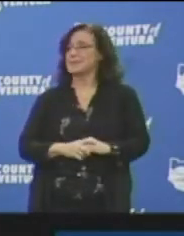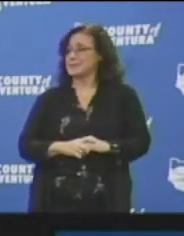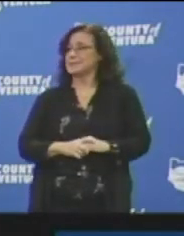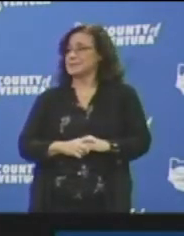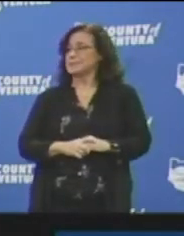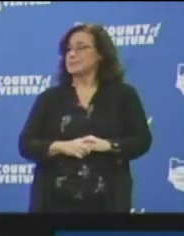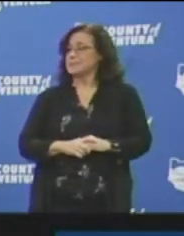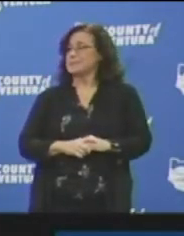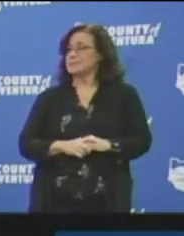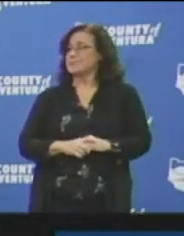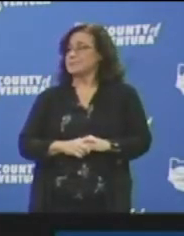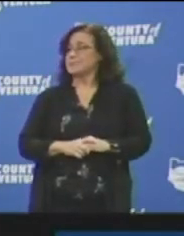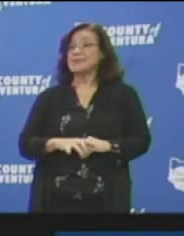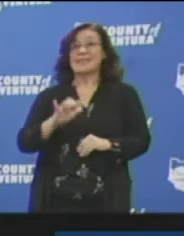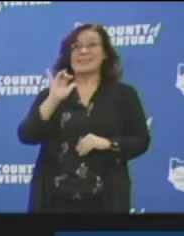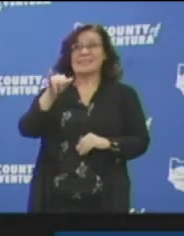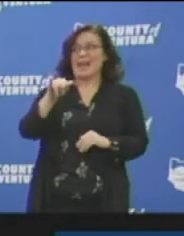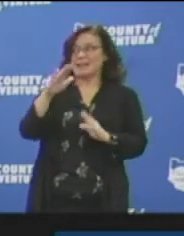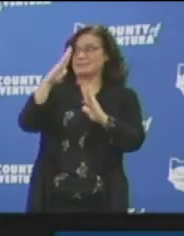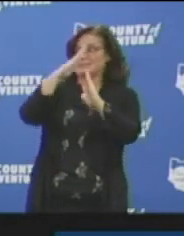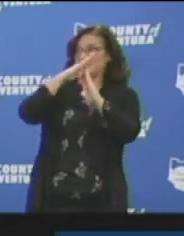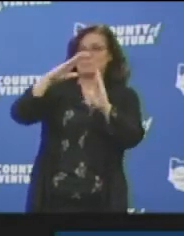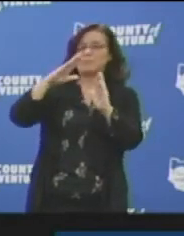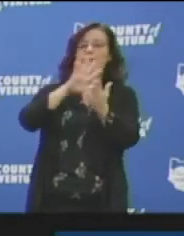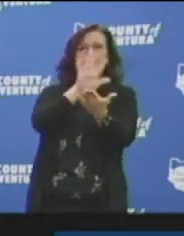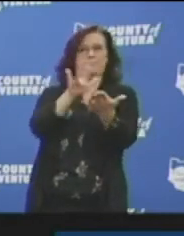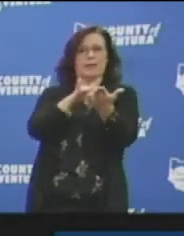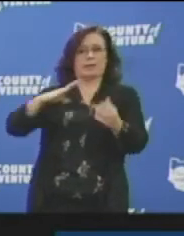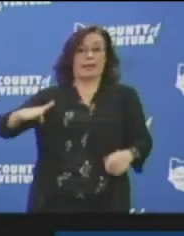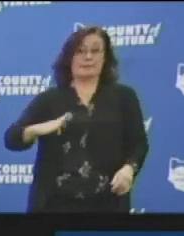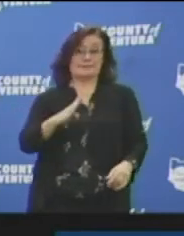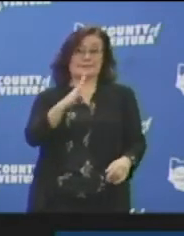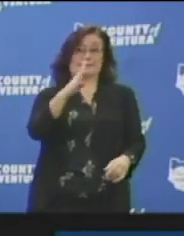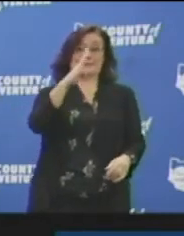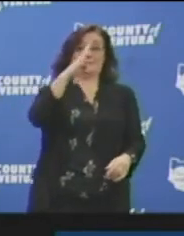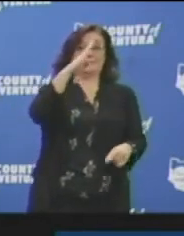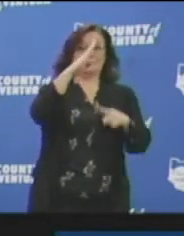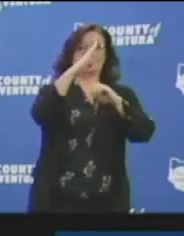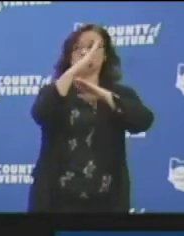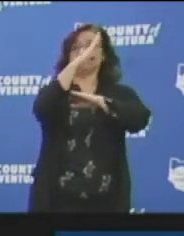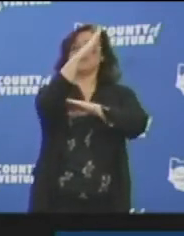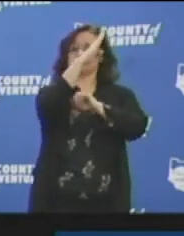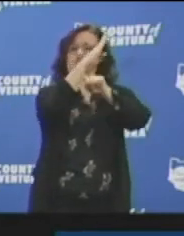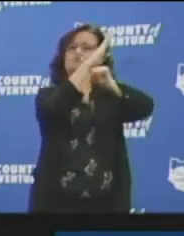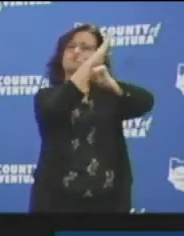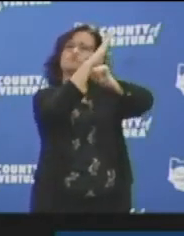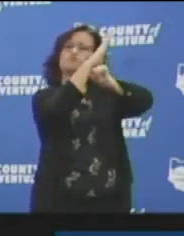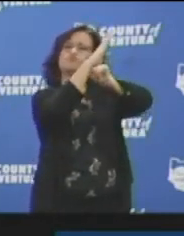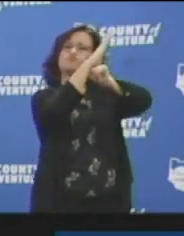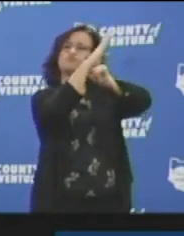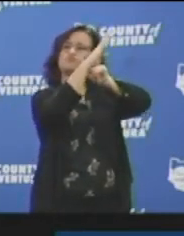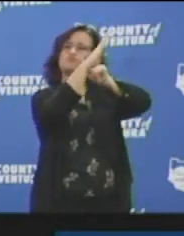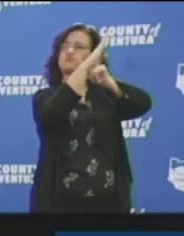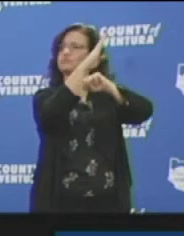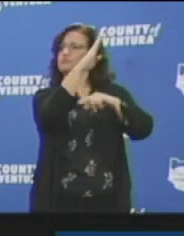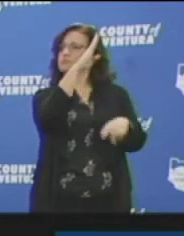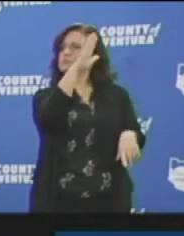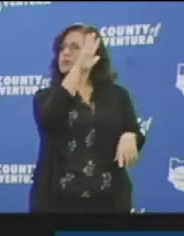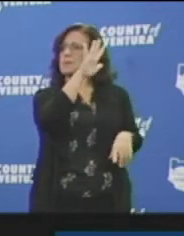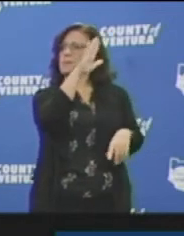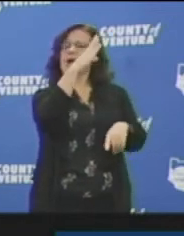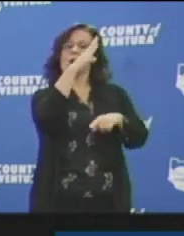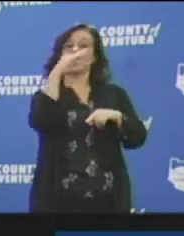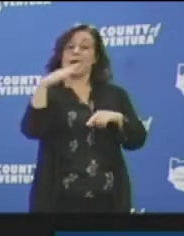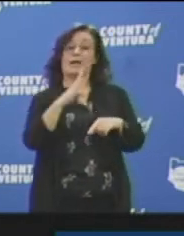the middle one is where we're at right now. And we're showing a flattening, as I just said, right